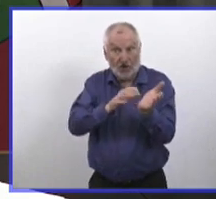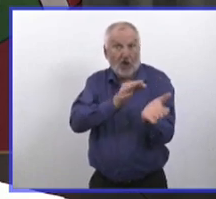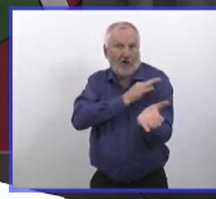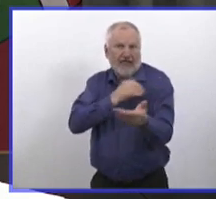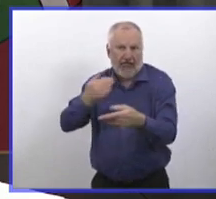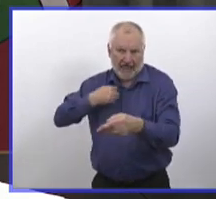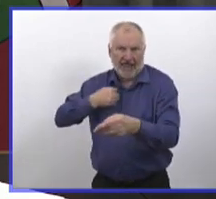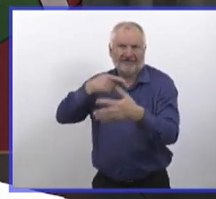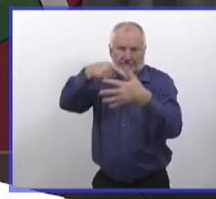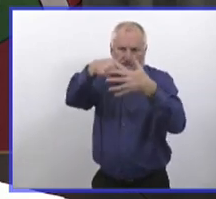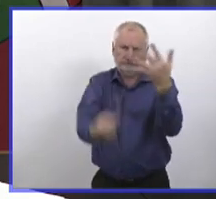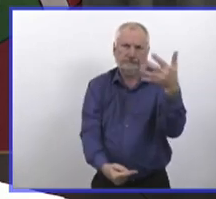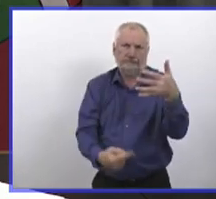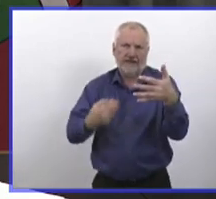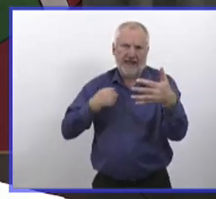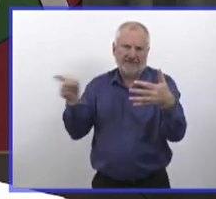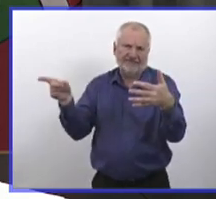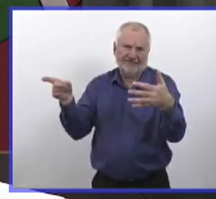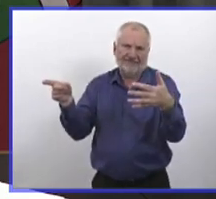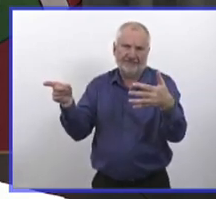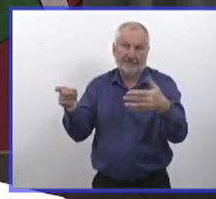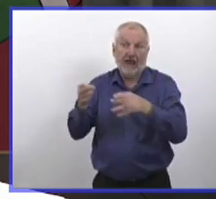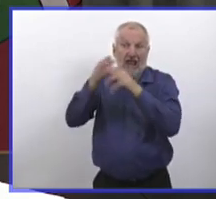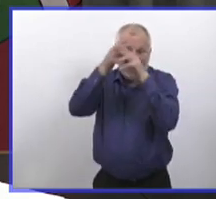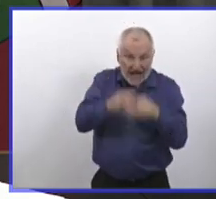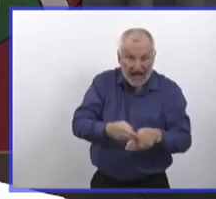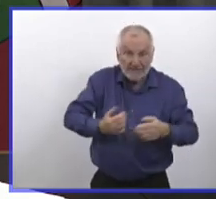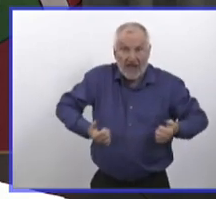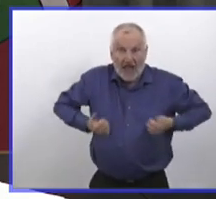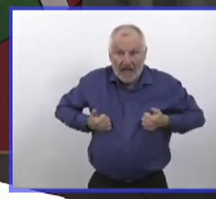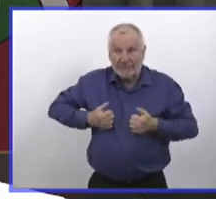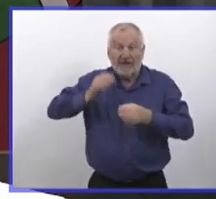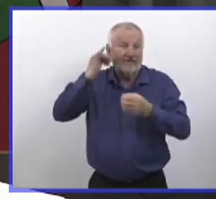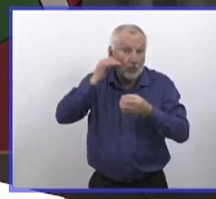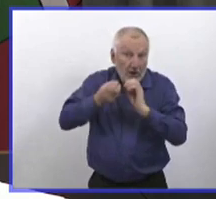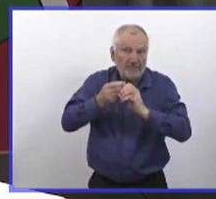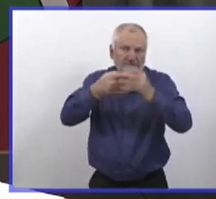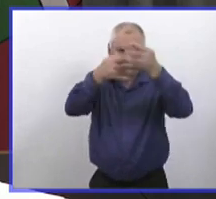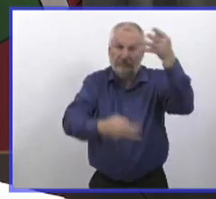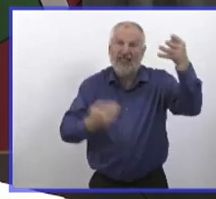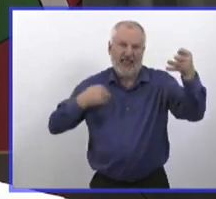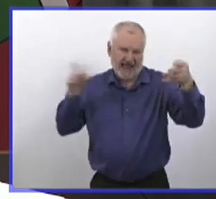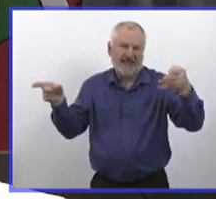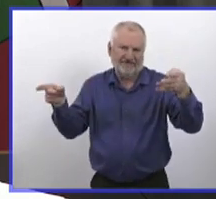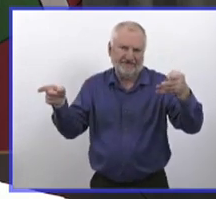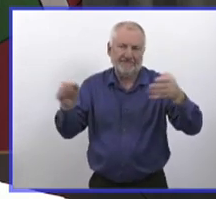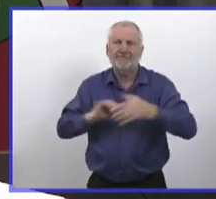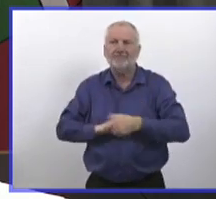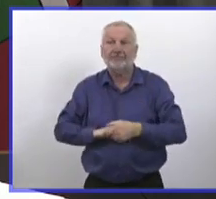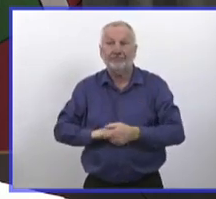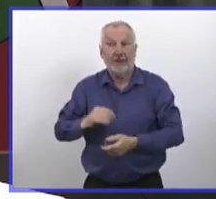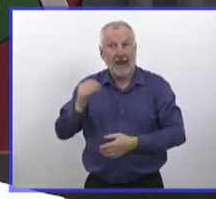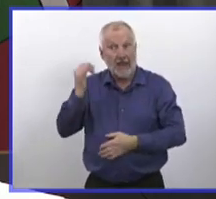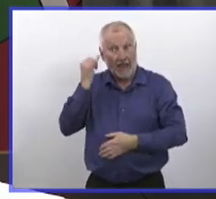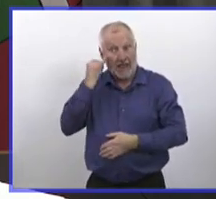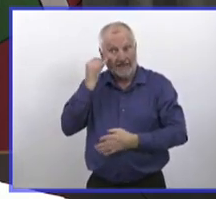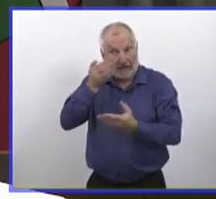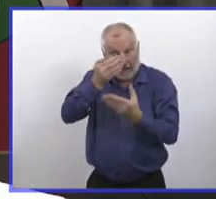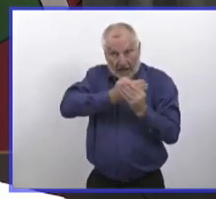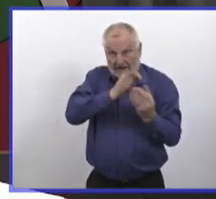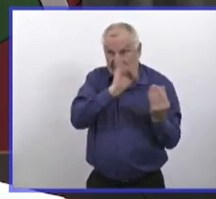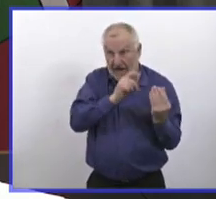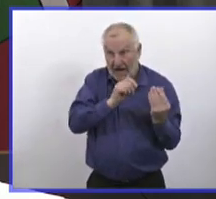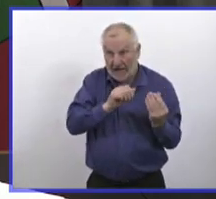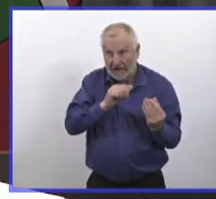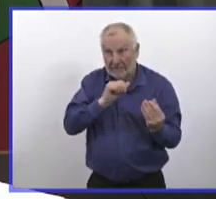about the patients that come in through that clinic, and particularly if they have an electronic medical record, they can search by condition in